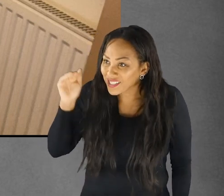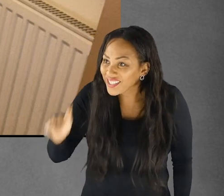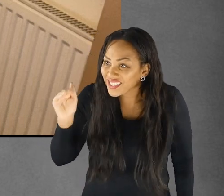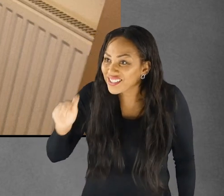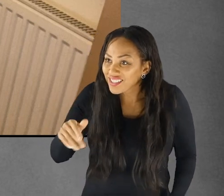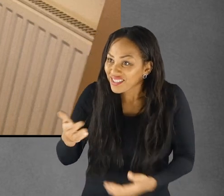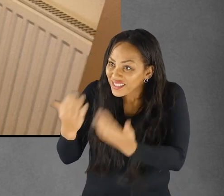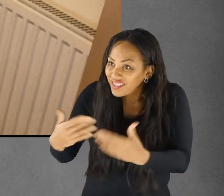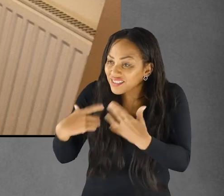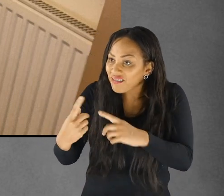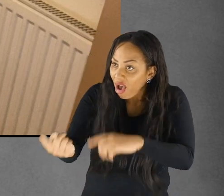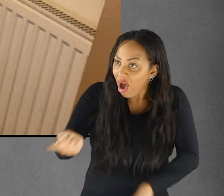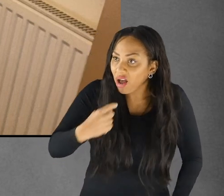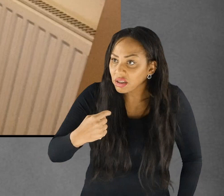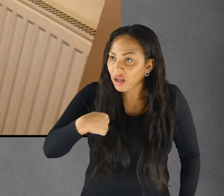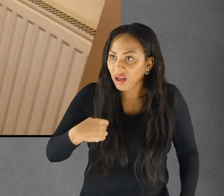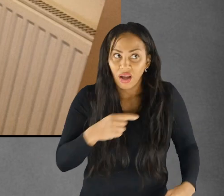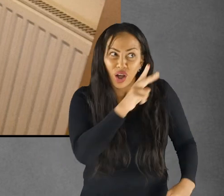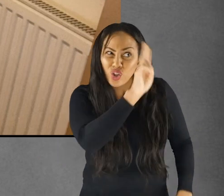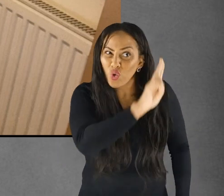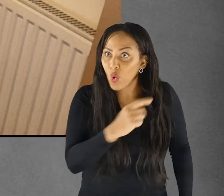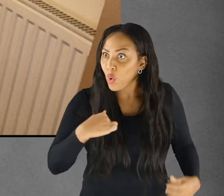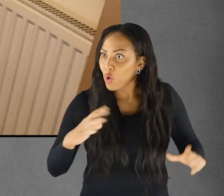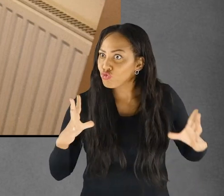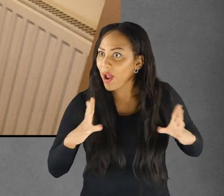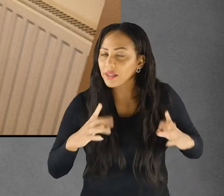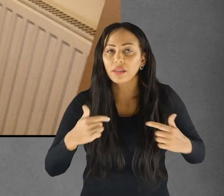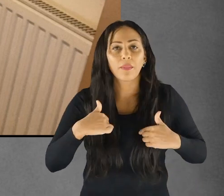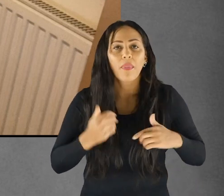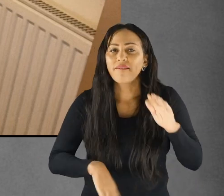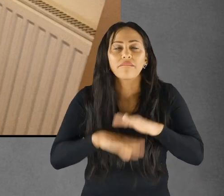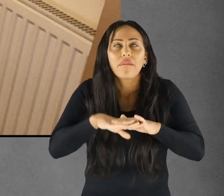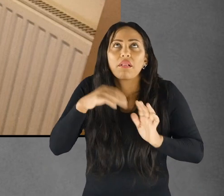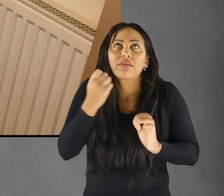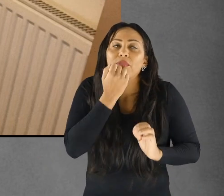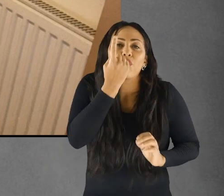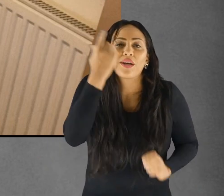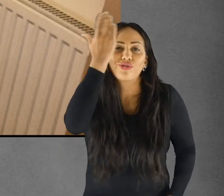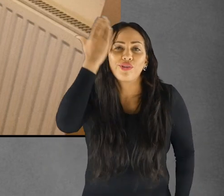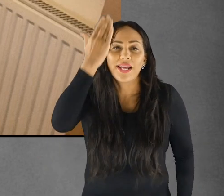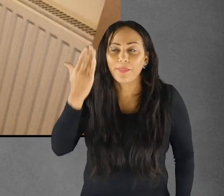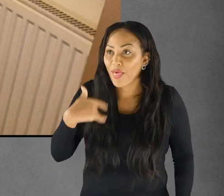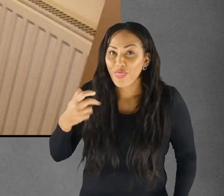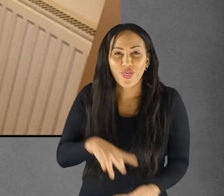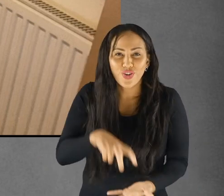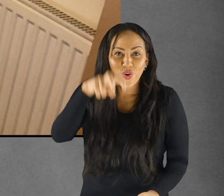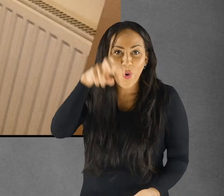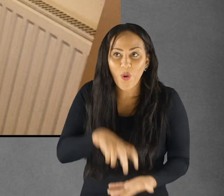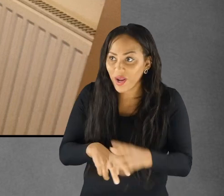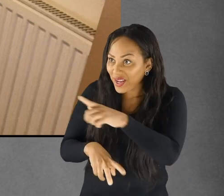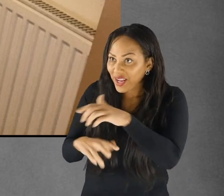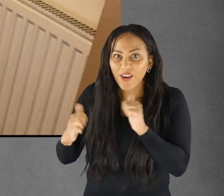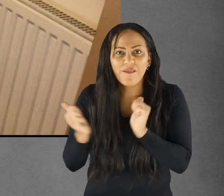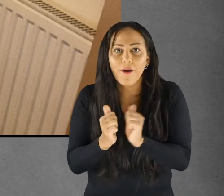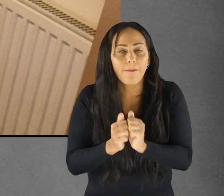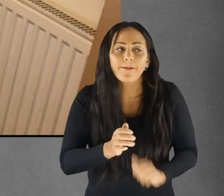I made him answer because rest from school was all of my dreams come true. The joy when he confirmed